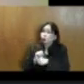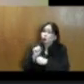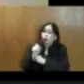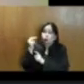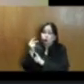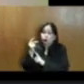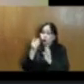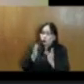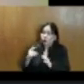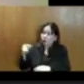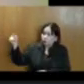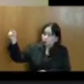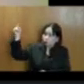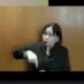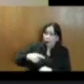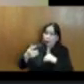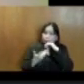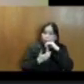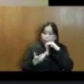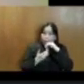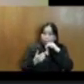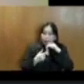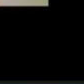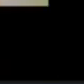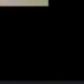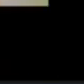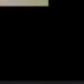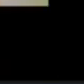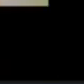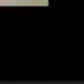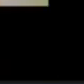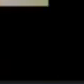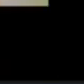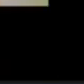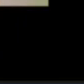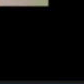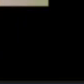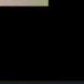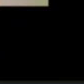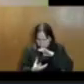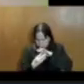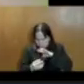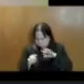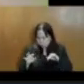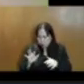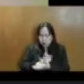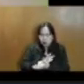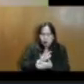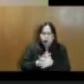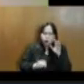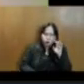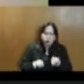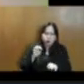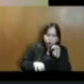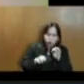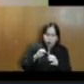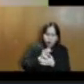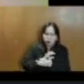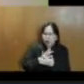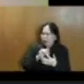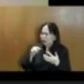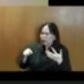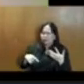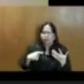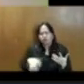for a guest arrival, you'd have to type out several, you know, carbonized paper, et cetera, et cetera. And it was